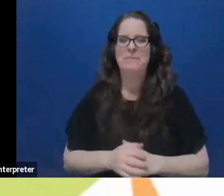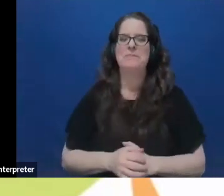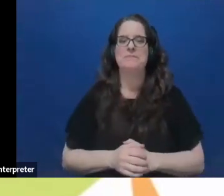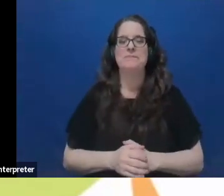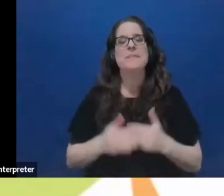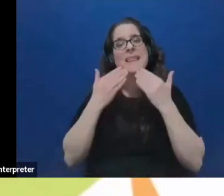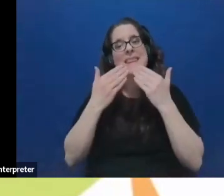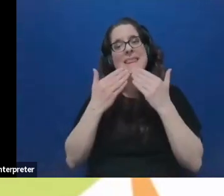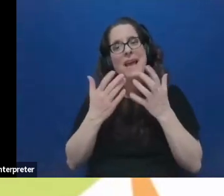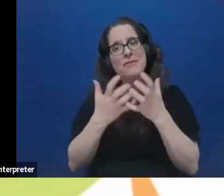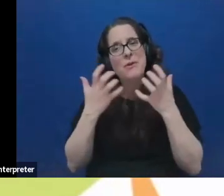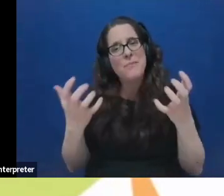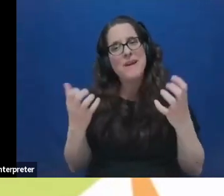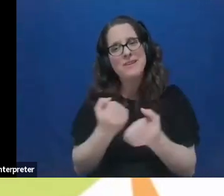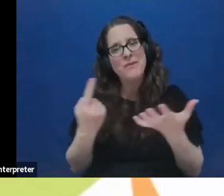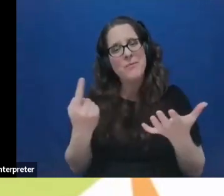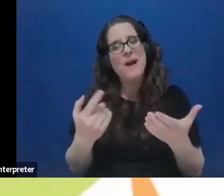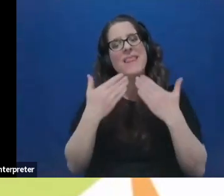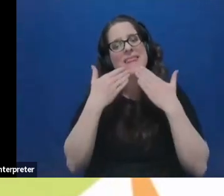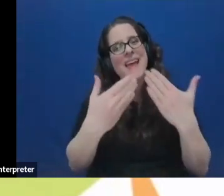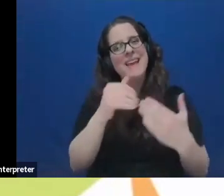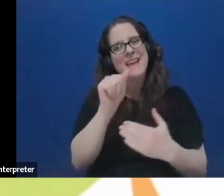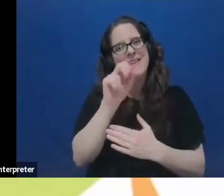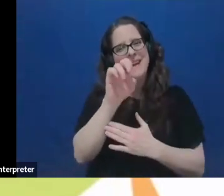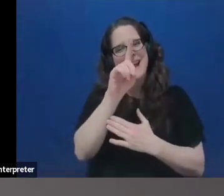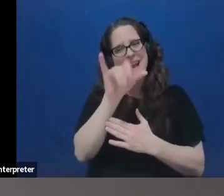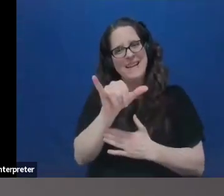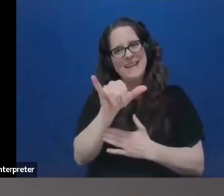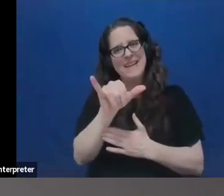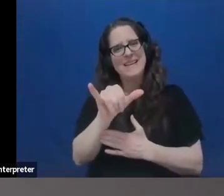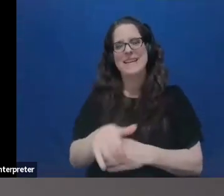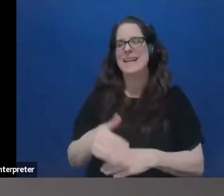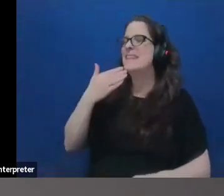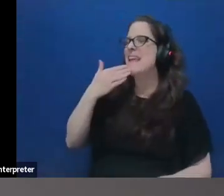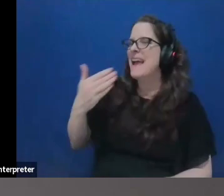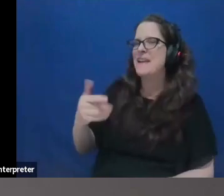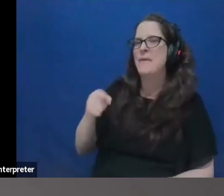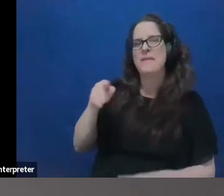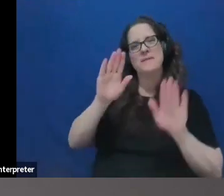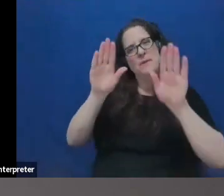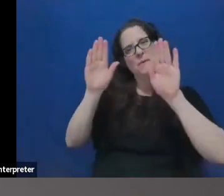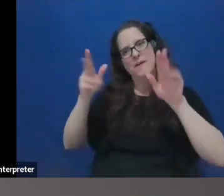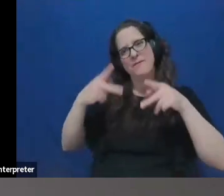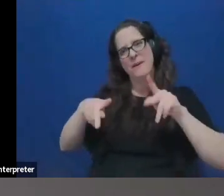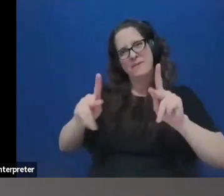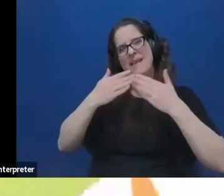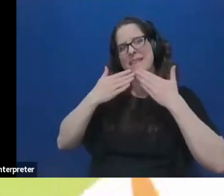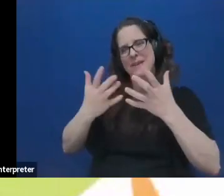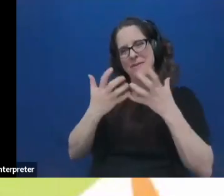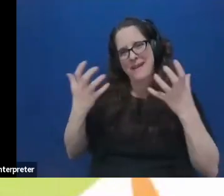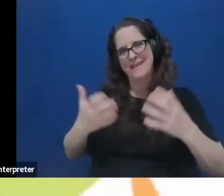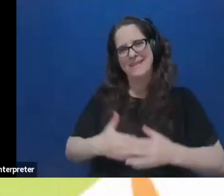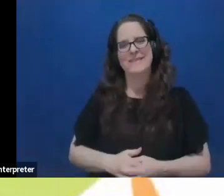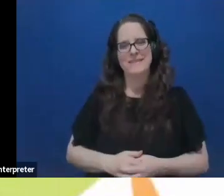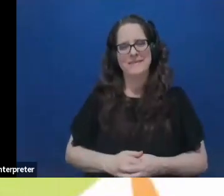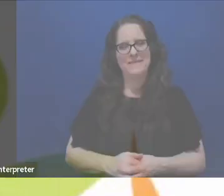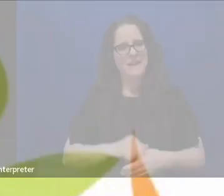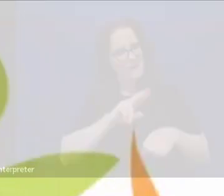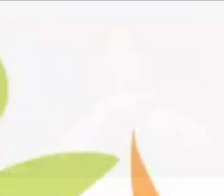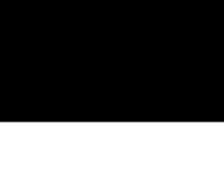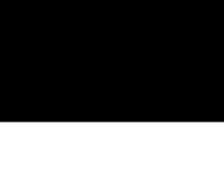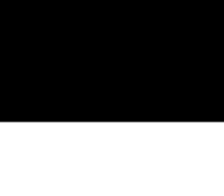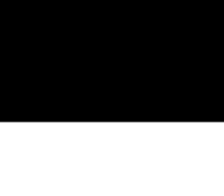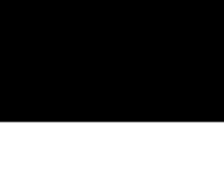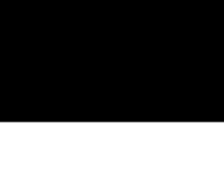Thank you so much, everyone. Thank you, Andy. Thank you. This was a wonderful opportunity. Thanks so much. Yes, of course.